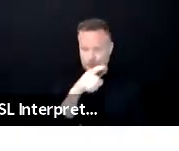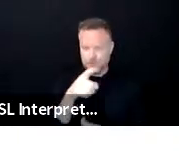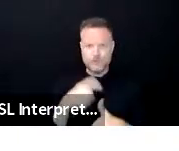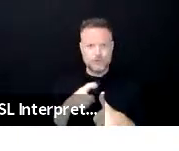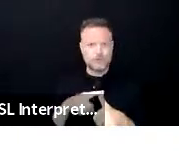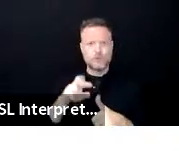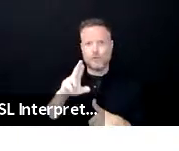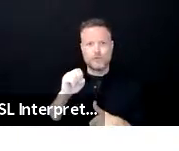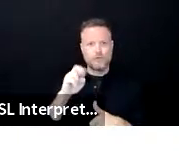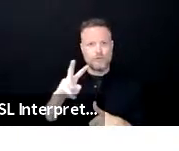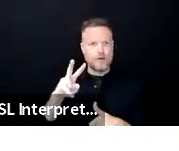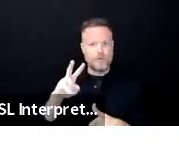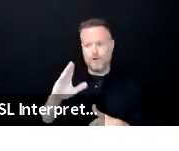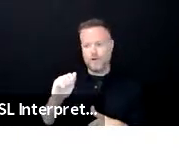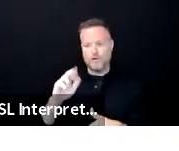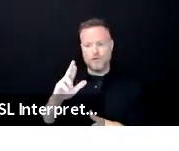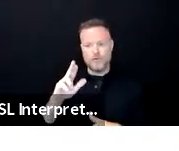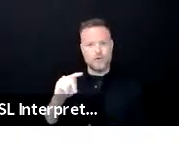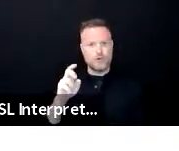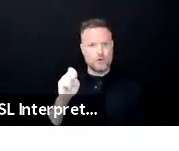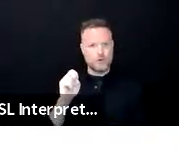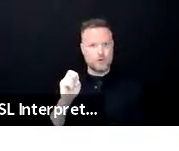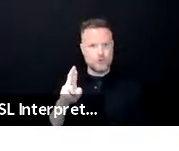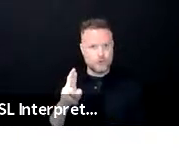Tony Carter,